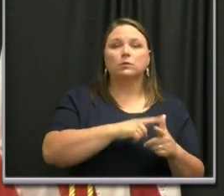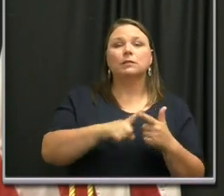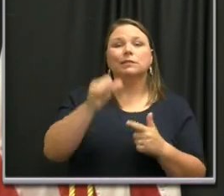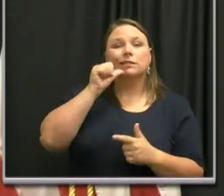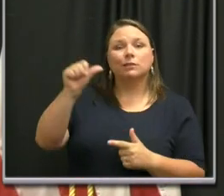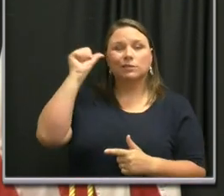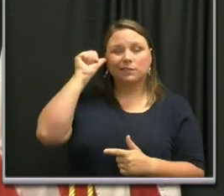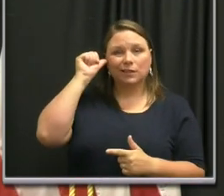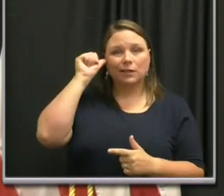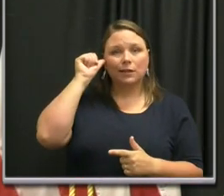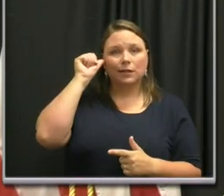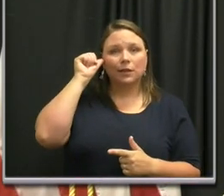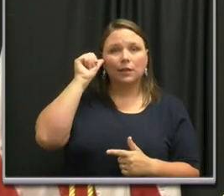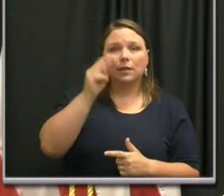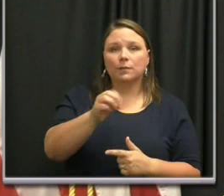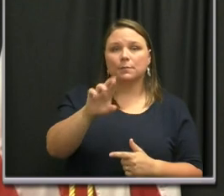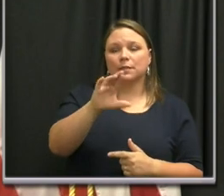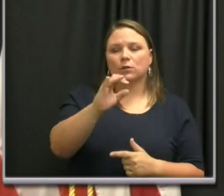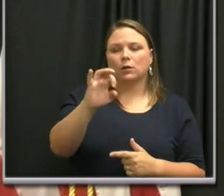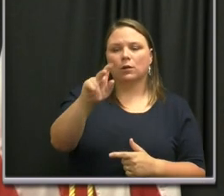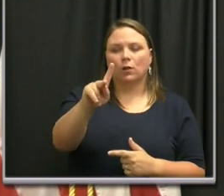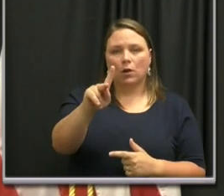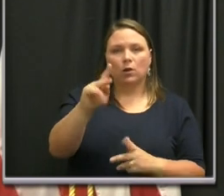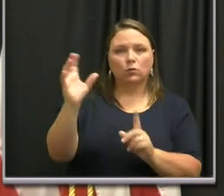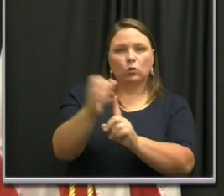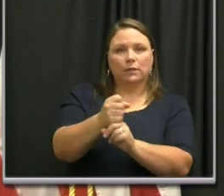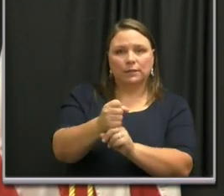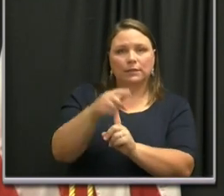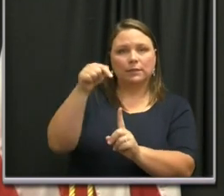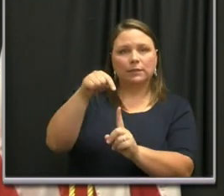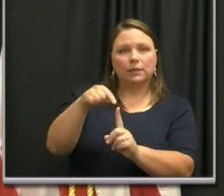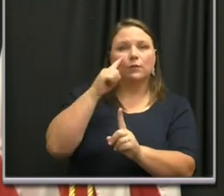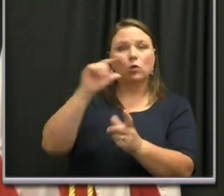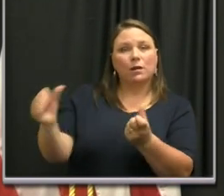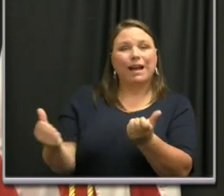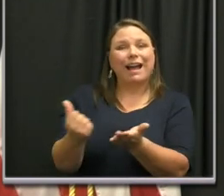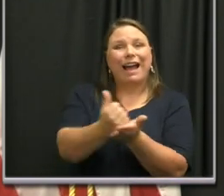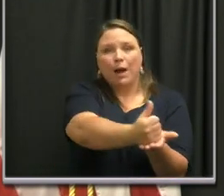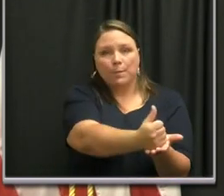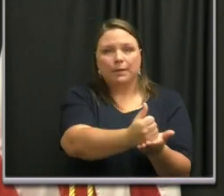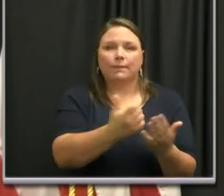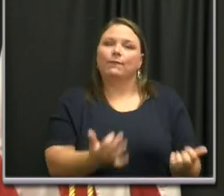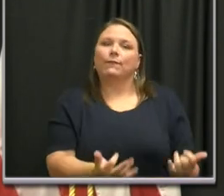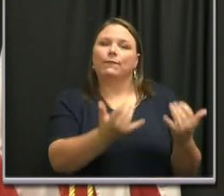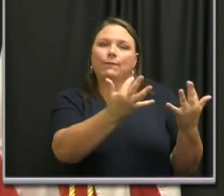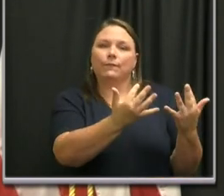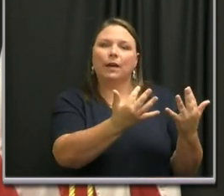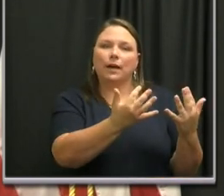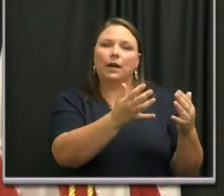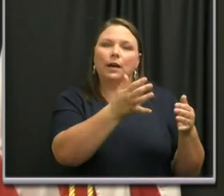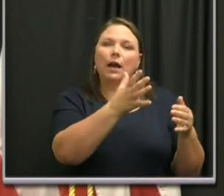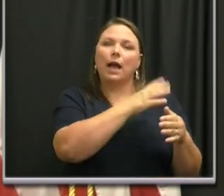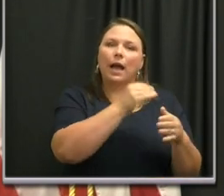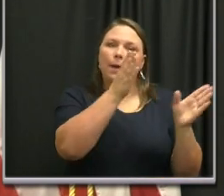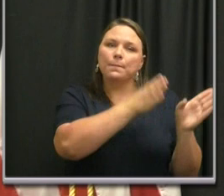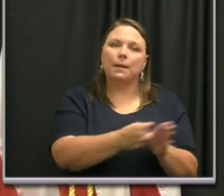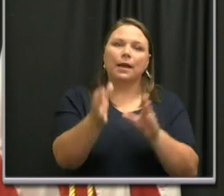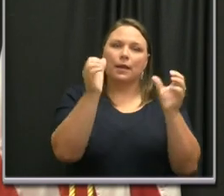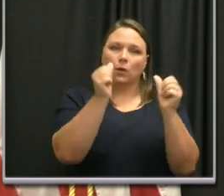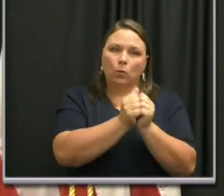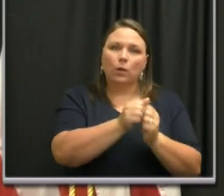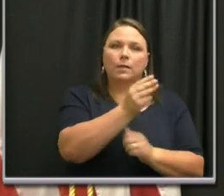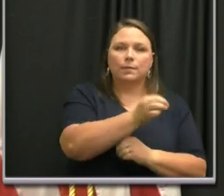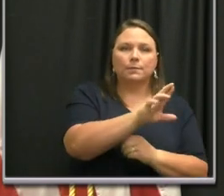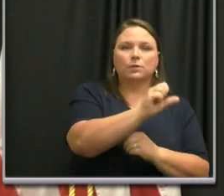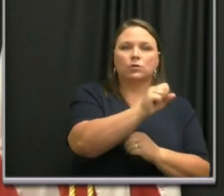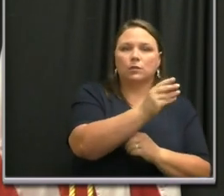yesterday, Mr. Clark was arrested for assisting and co-conspiring with